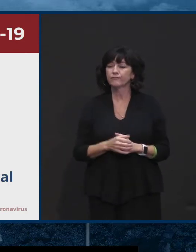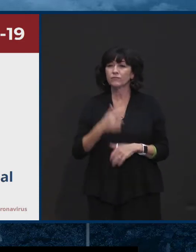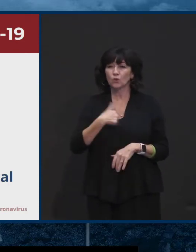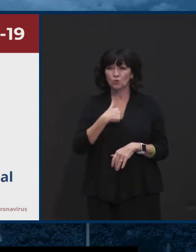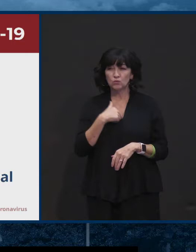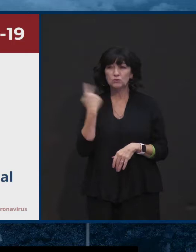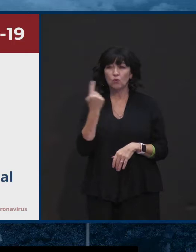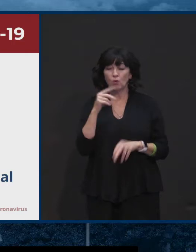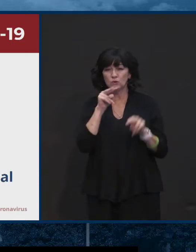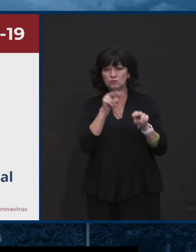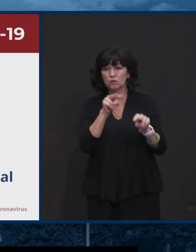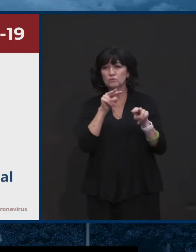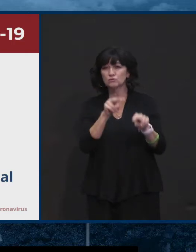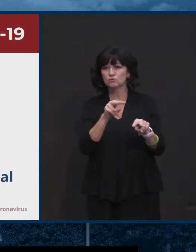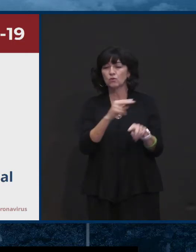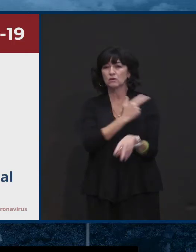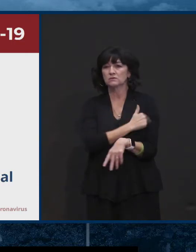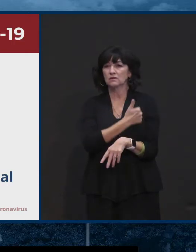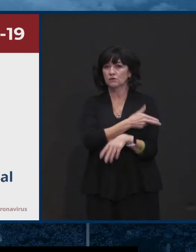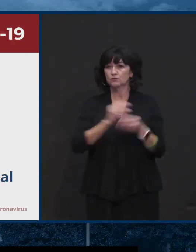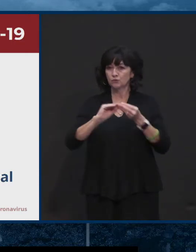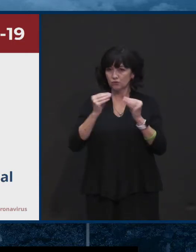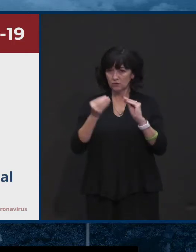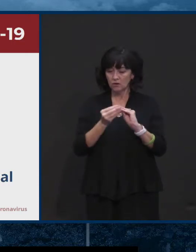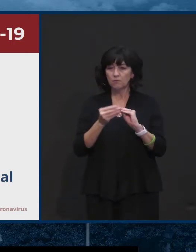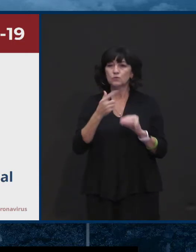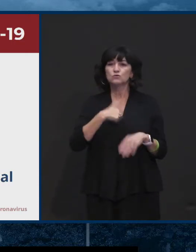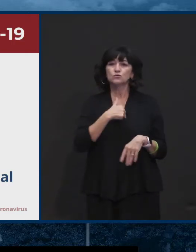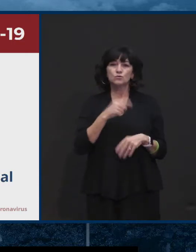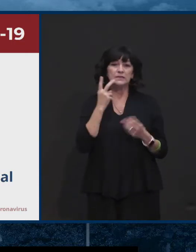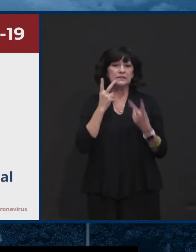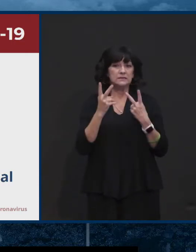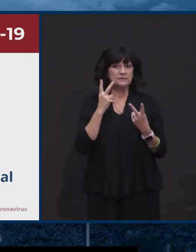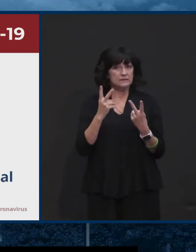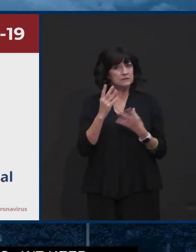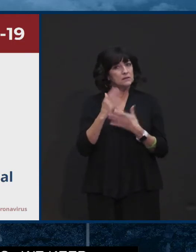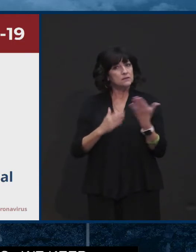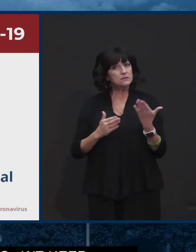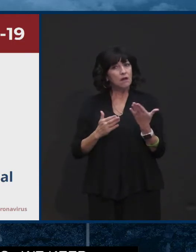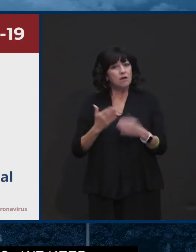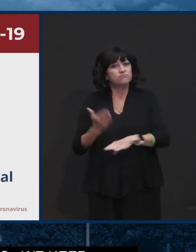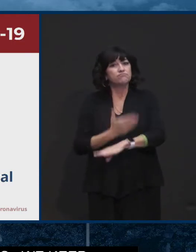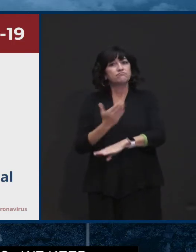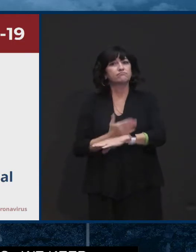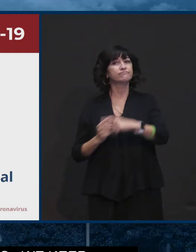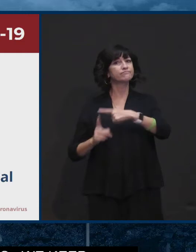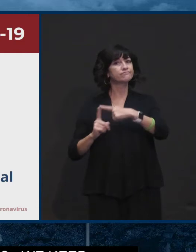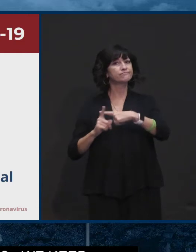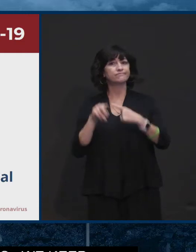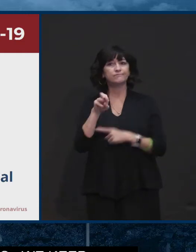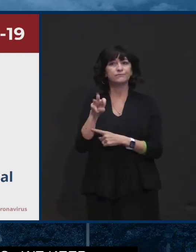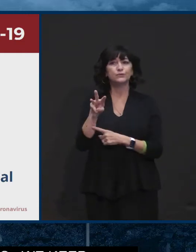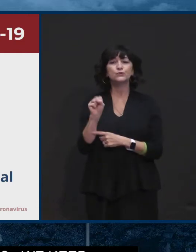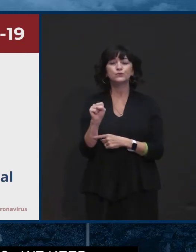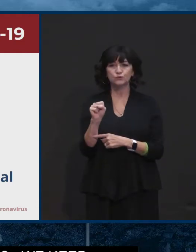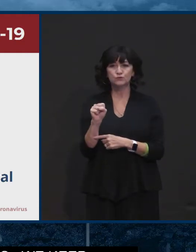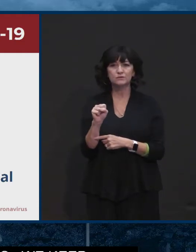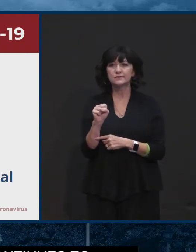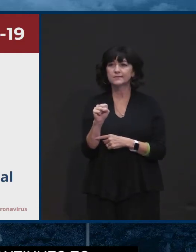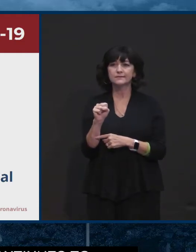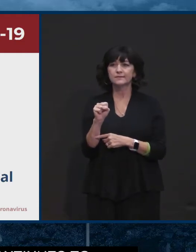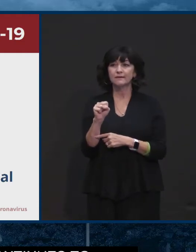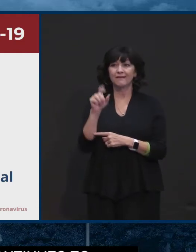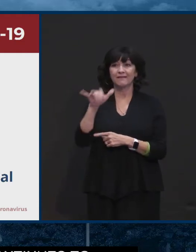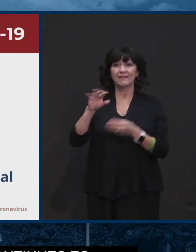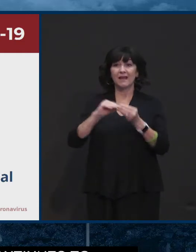up a little bit. We were seeing some positive developments in our press conference last week, where that number was just dipped